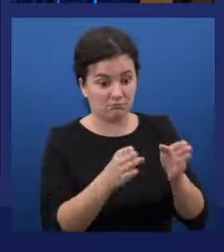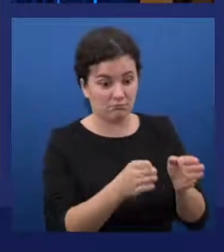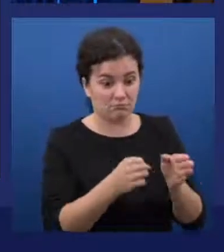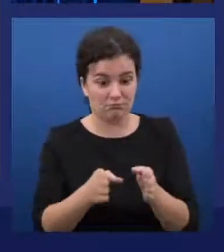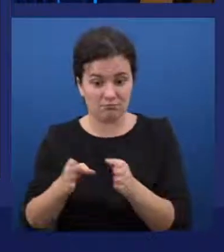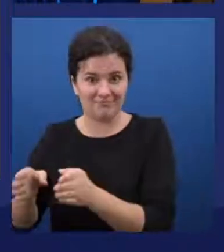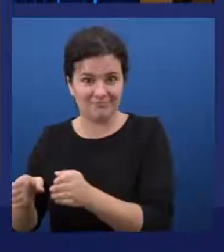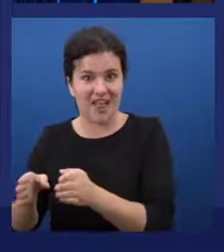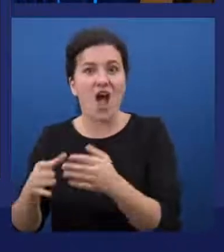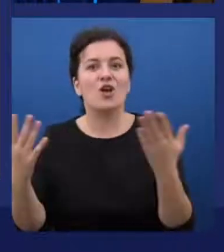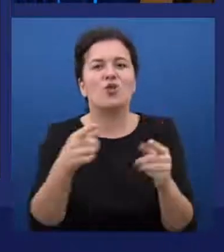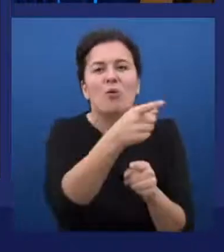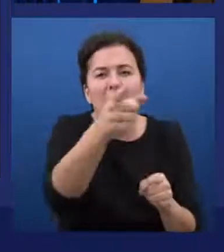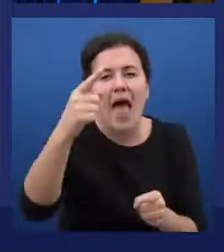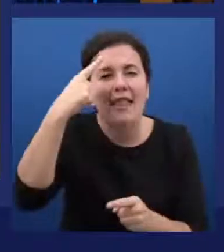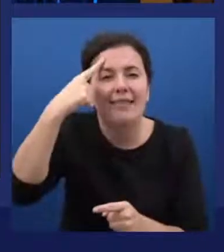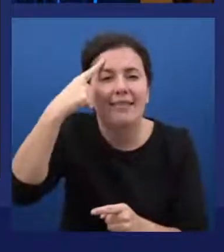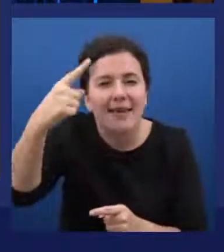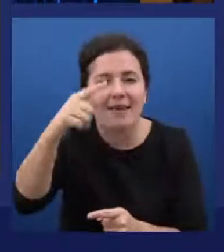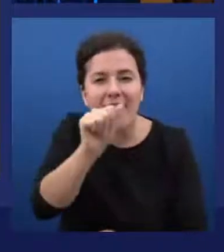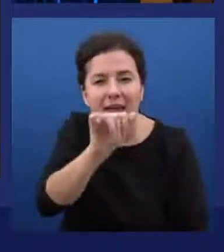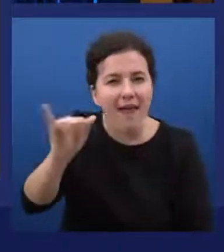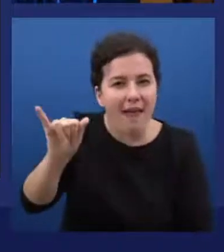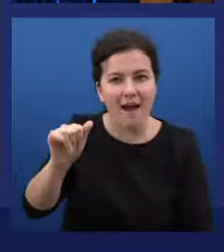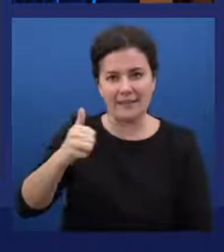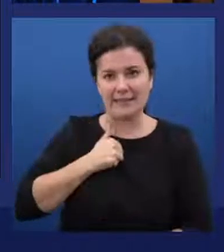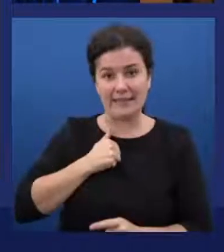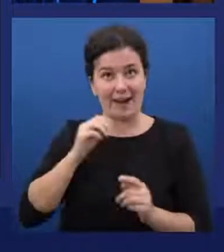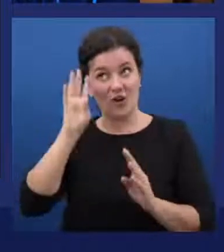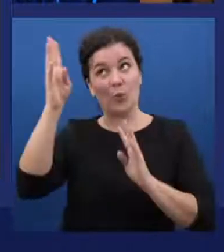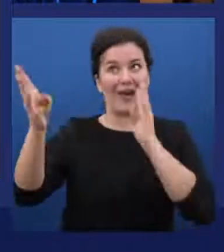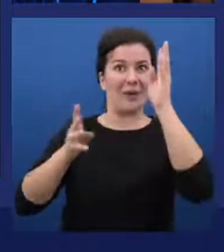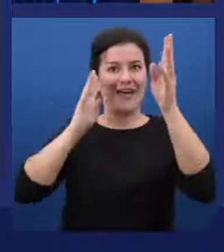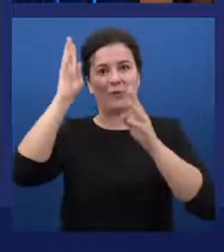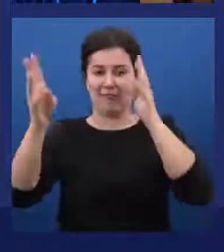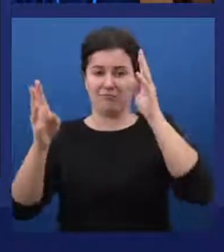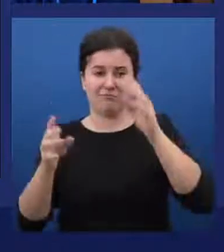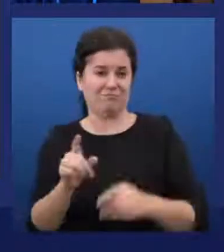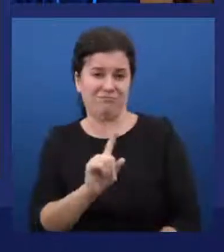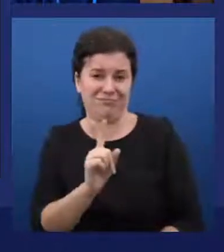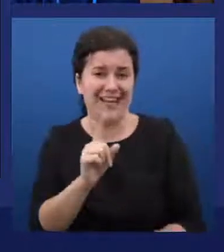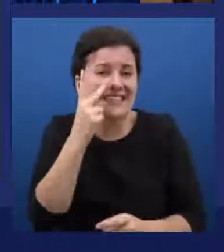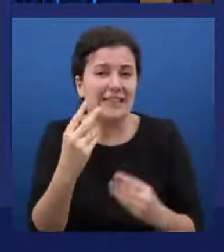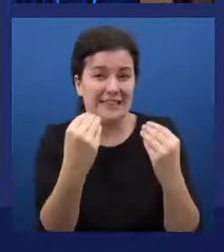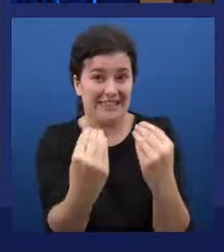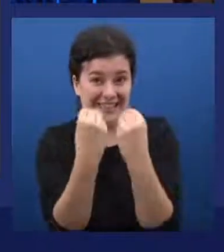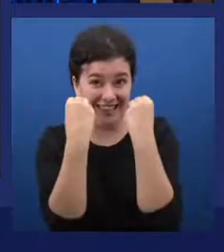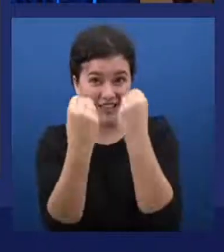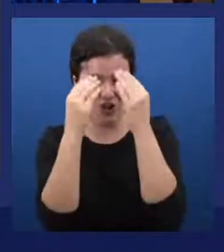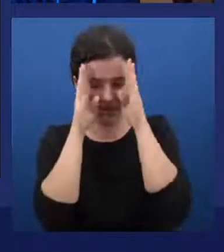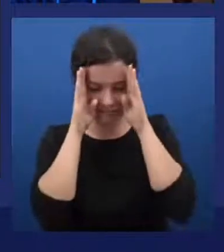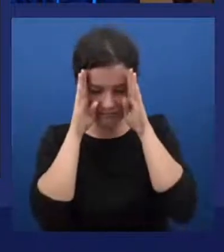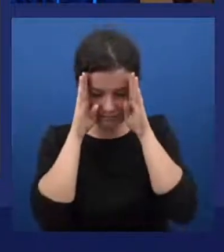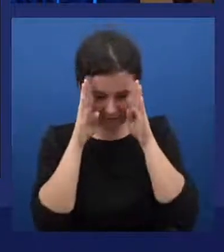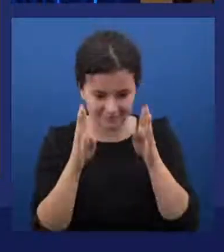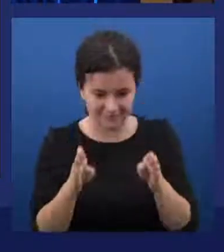does a lot more than what they think. And so, yeah. All right, so